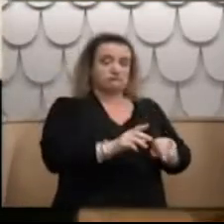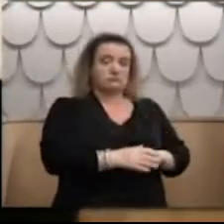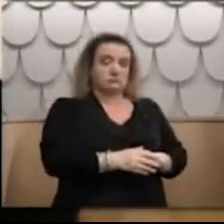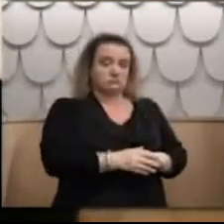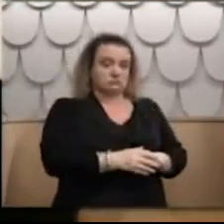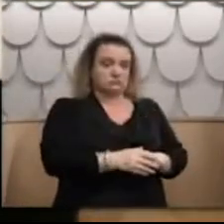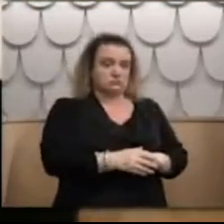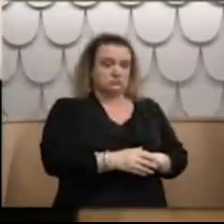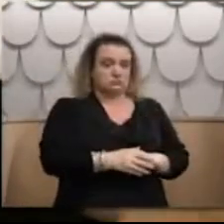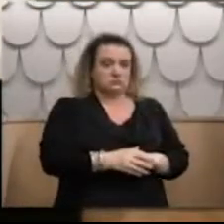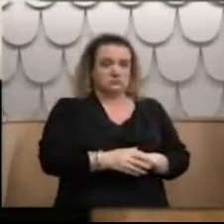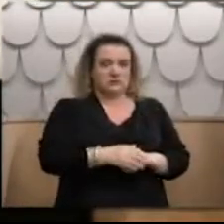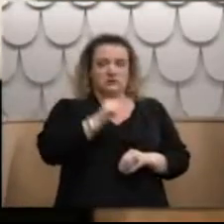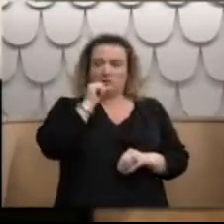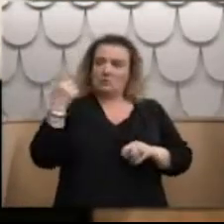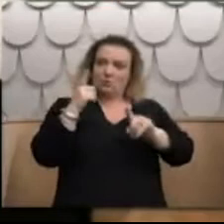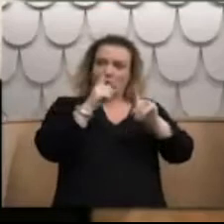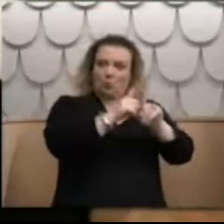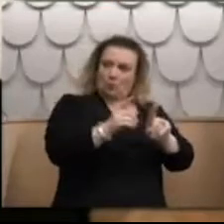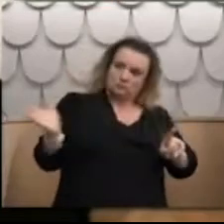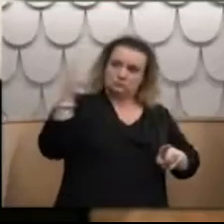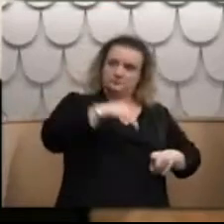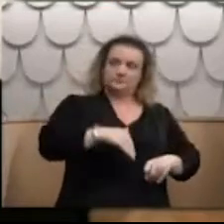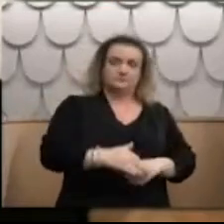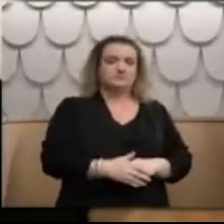who wants to come for a walk and go.